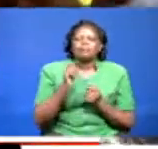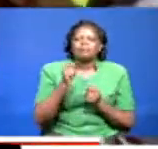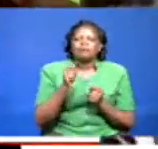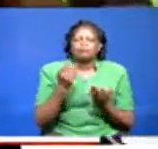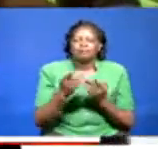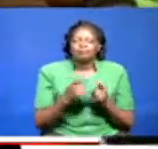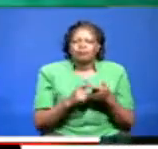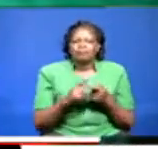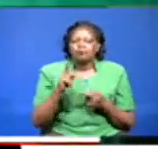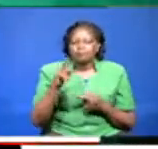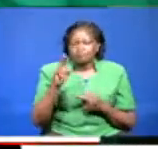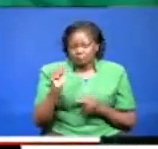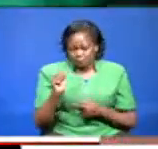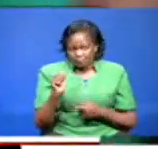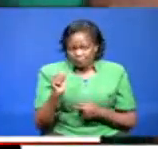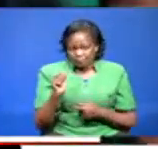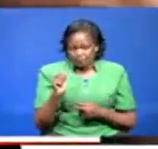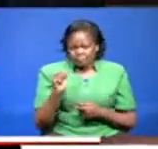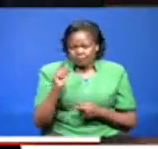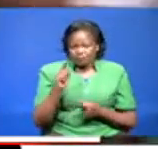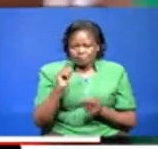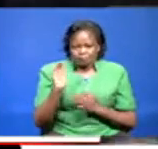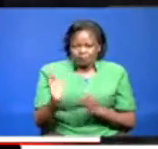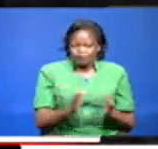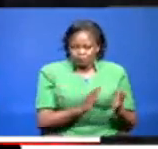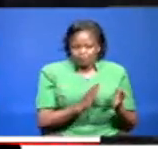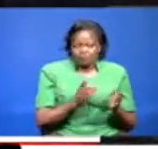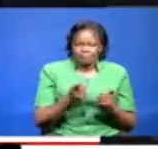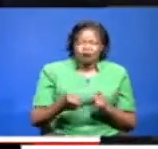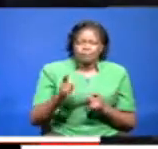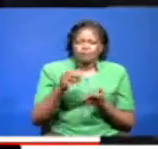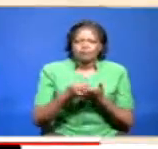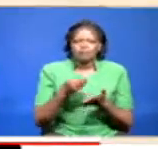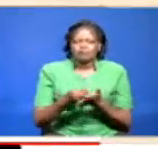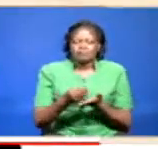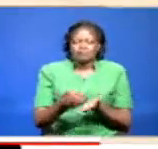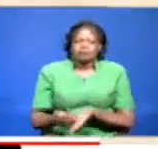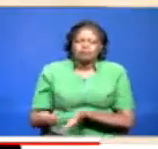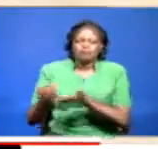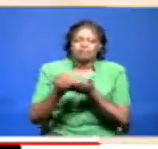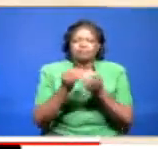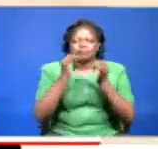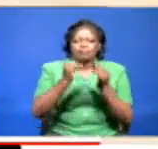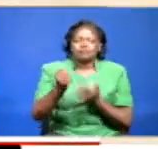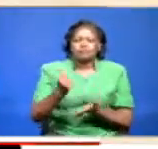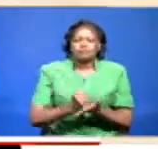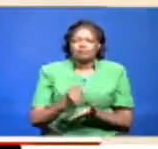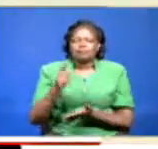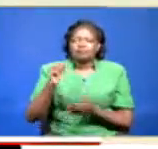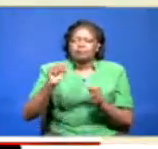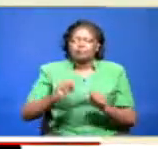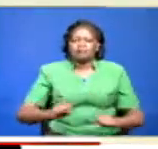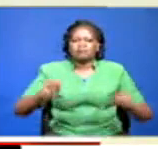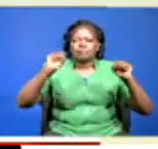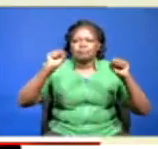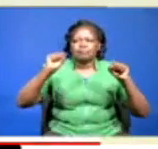Kenya Revenue Authority to put in place measures that will help increase revenue collection. Newly appointed KRA chairperson Anthony Nganga